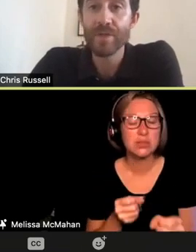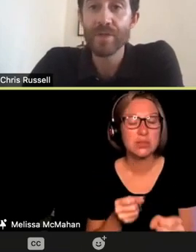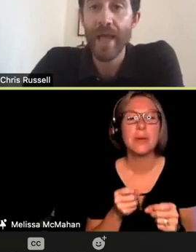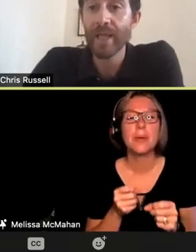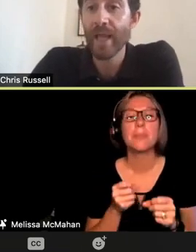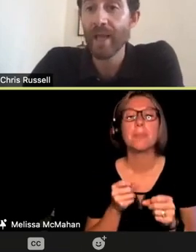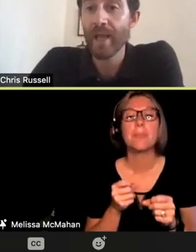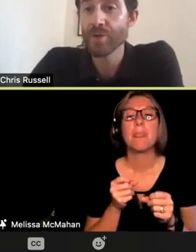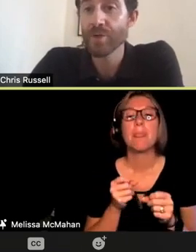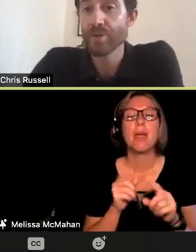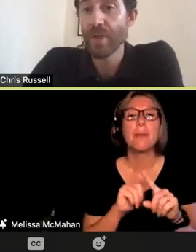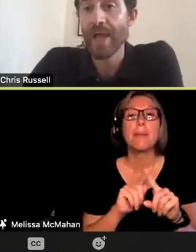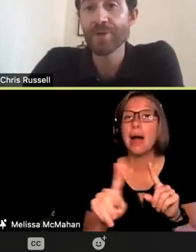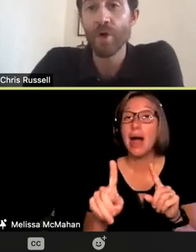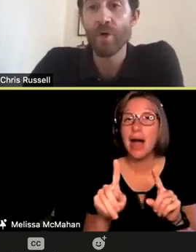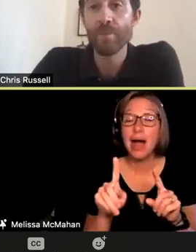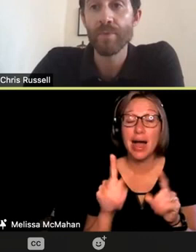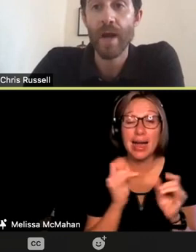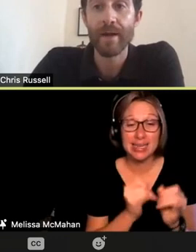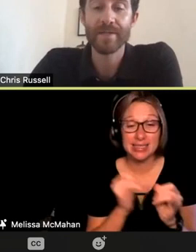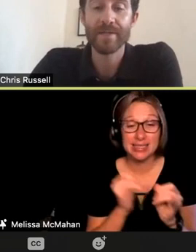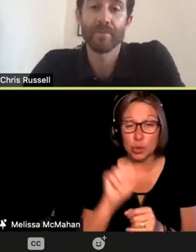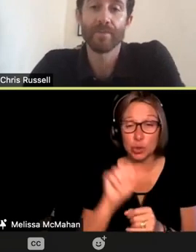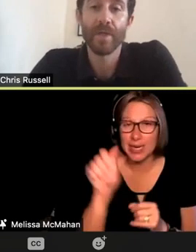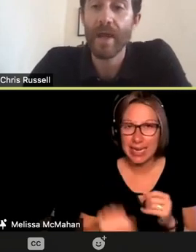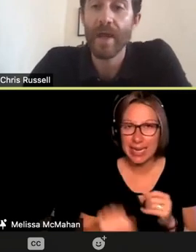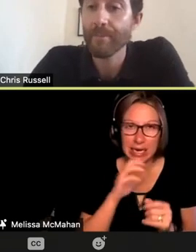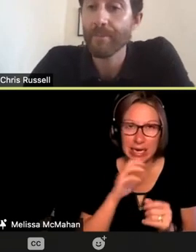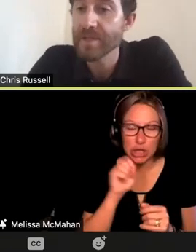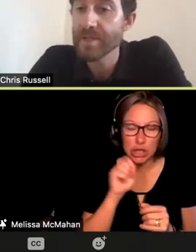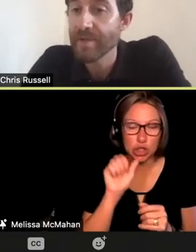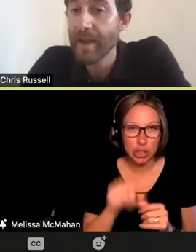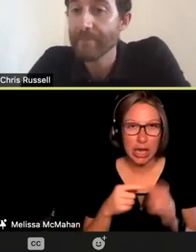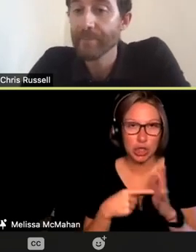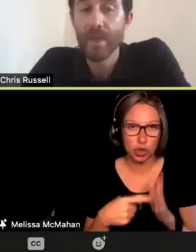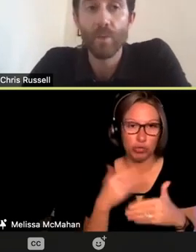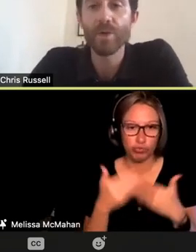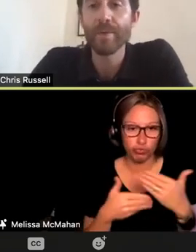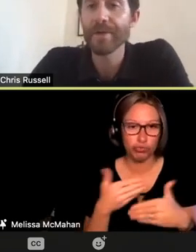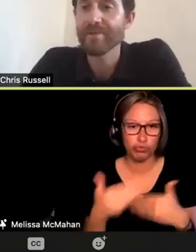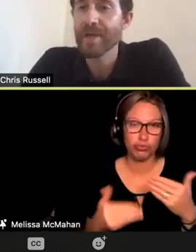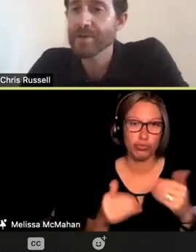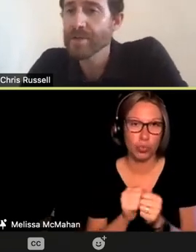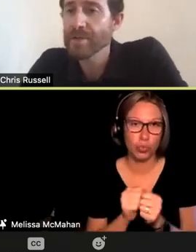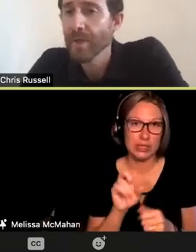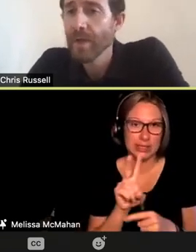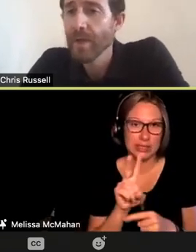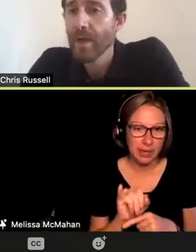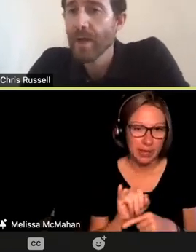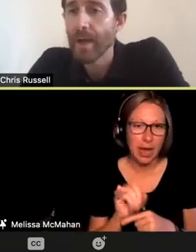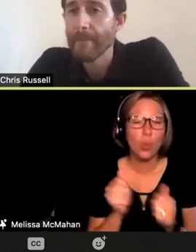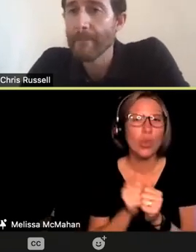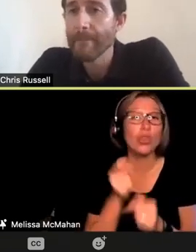individuals of absolutely any age can show progress in time with CVI, with the right